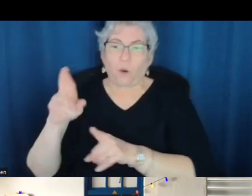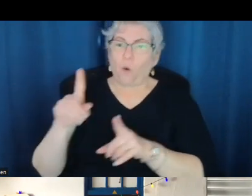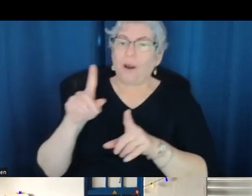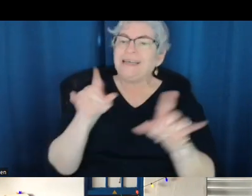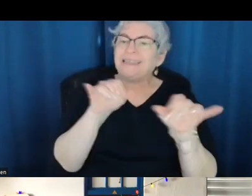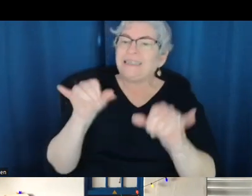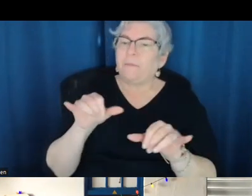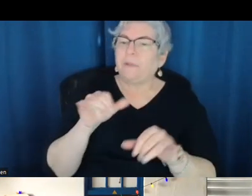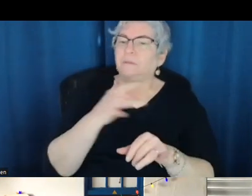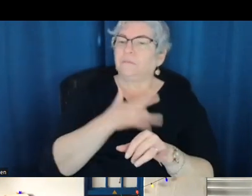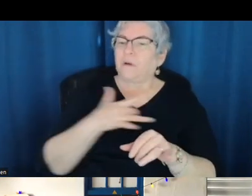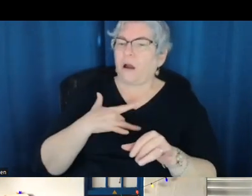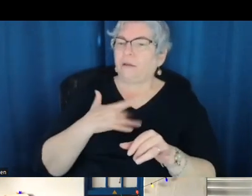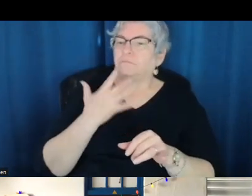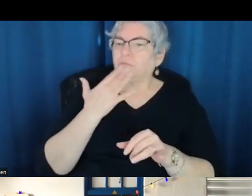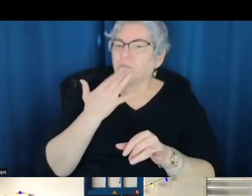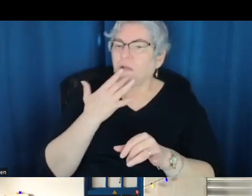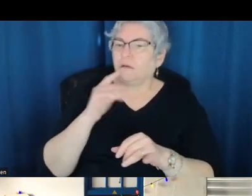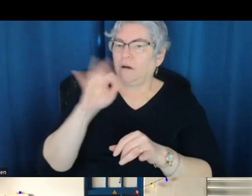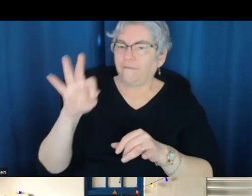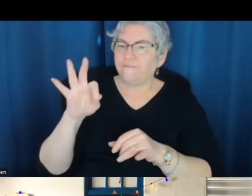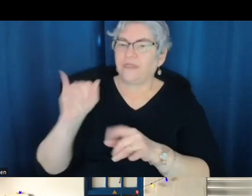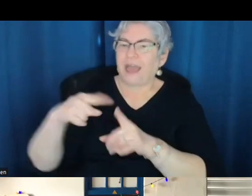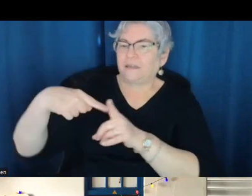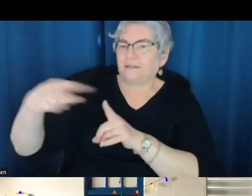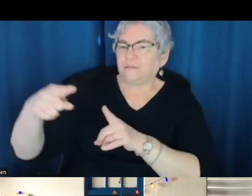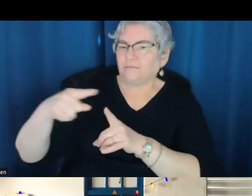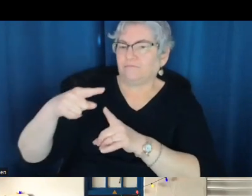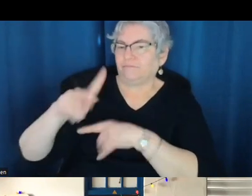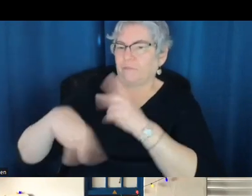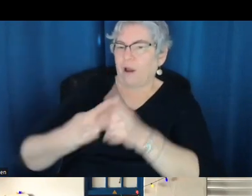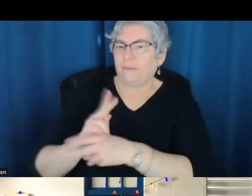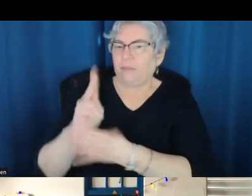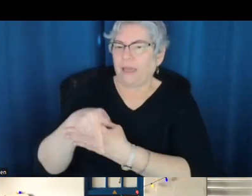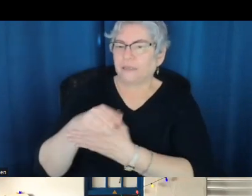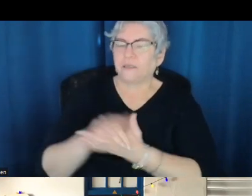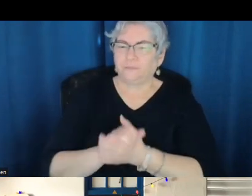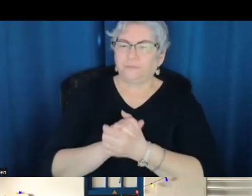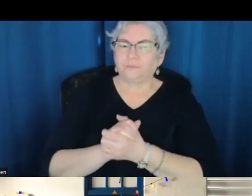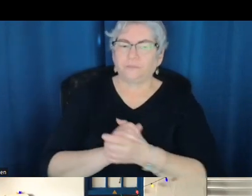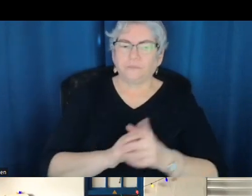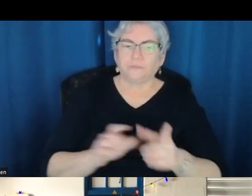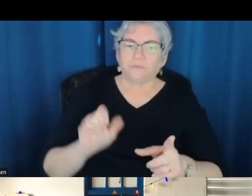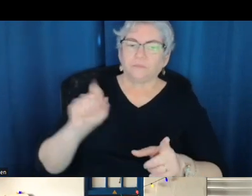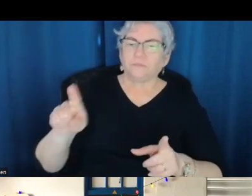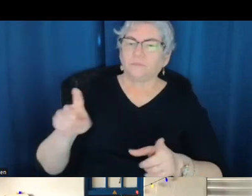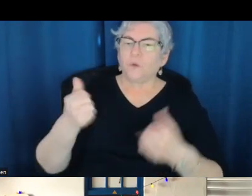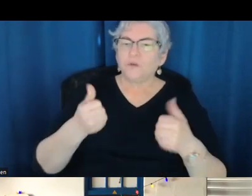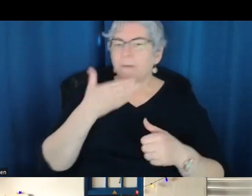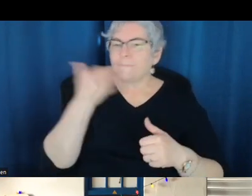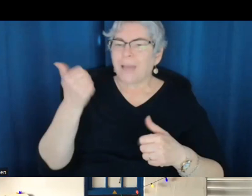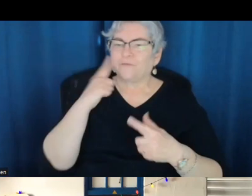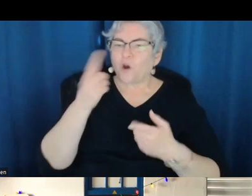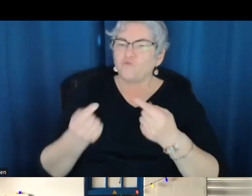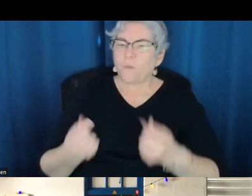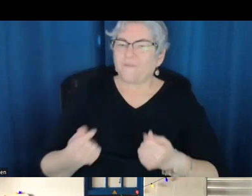of species. All right. Kevin L. asks, what is the best practice for removing grass